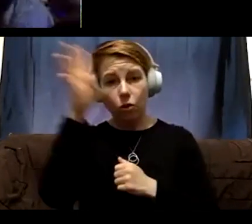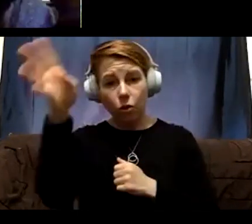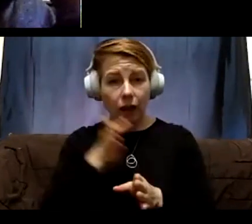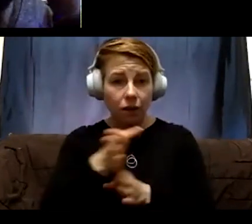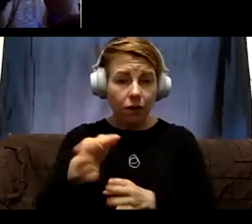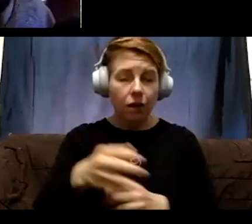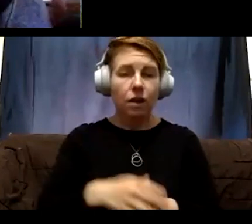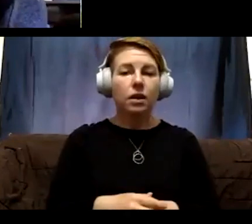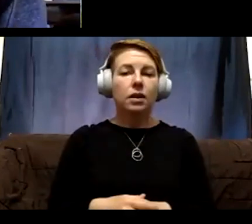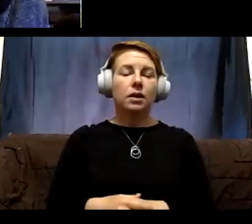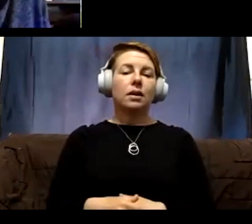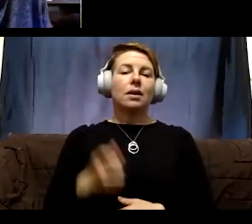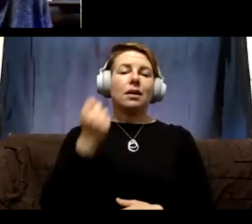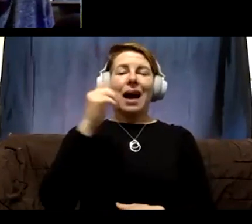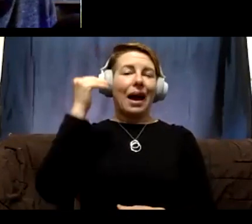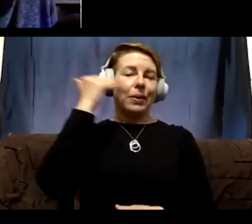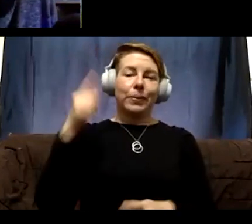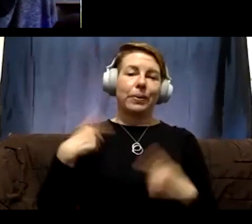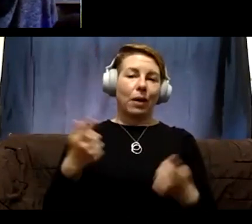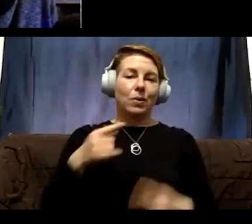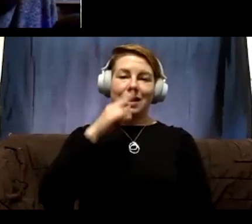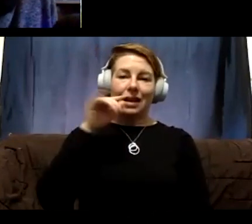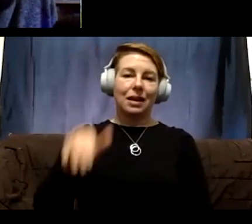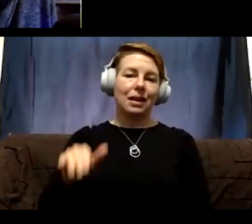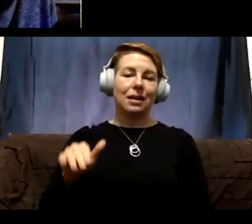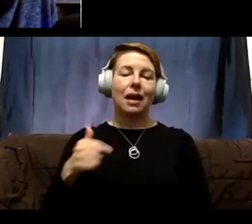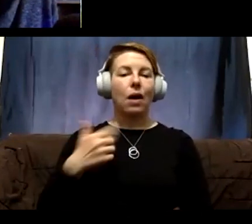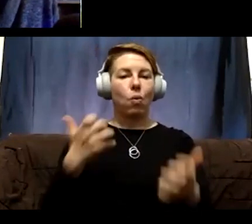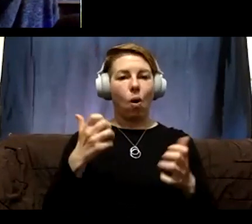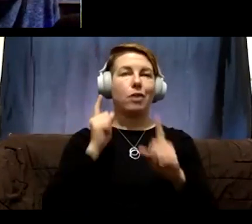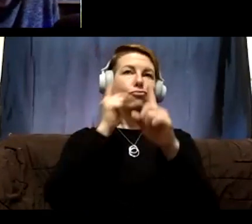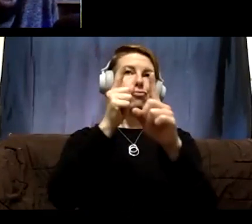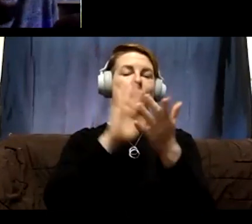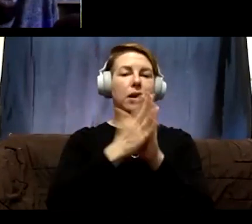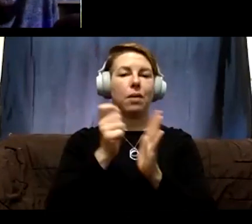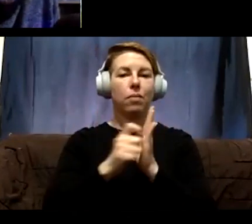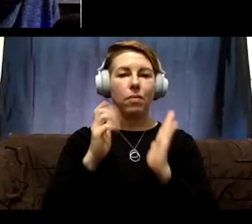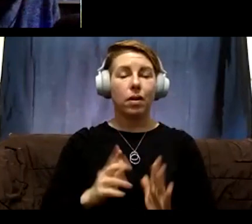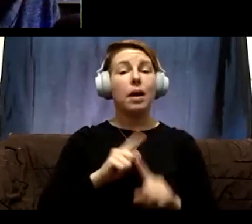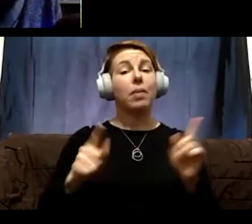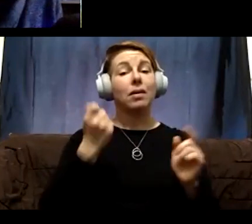So I knew ever since I was a kid that I wanted to be a writer, but I grew up in a Nigerian household.